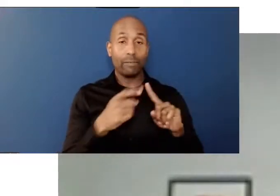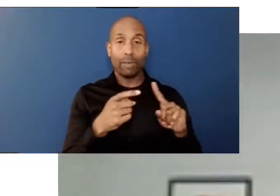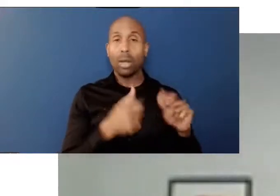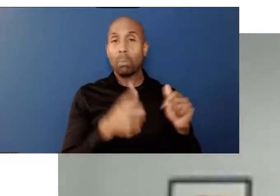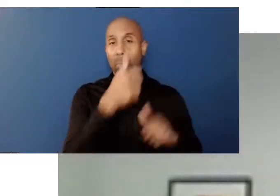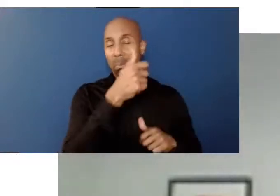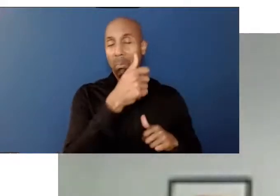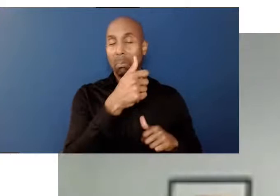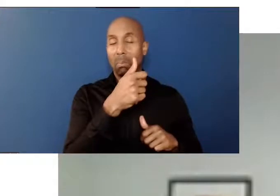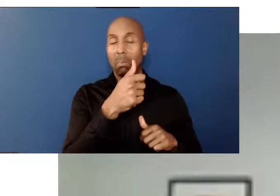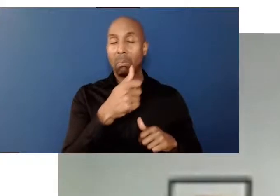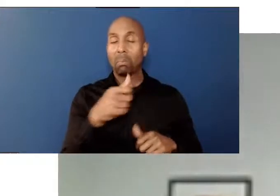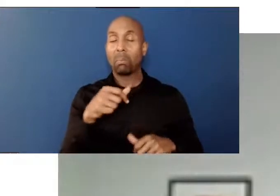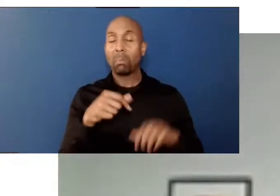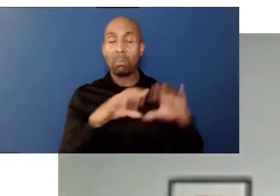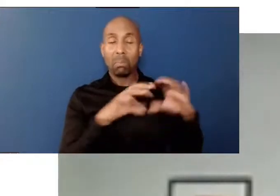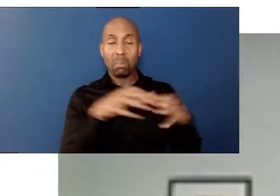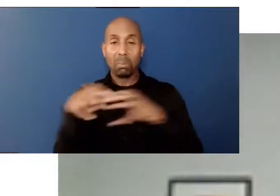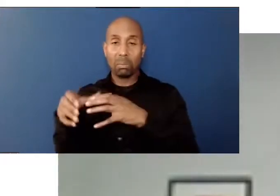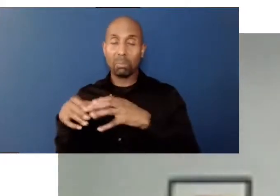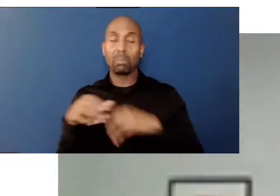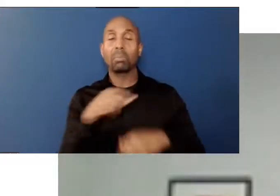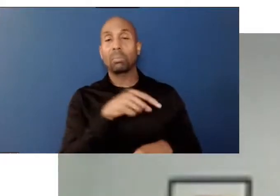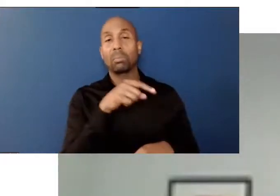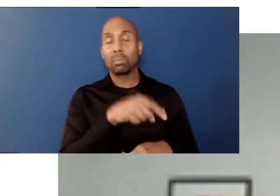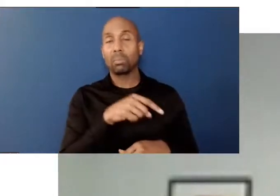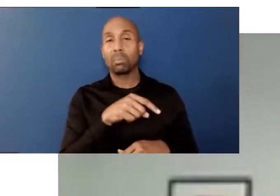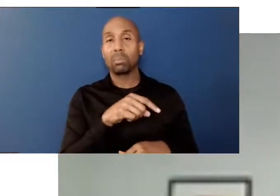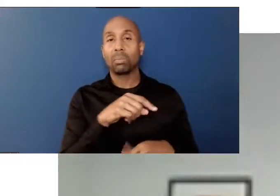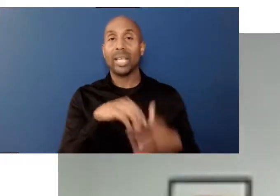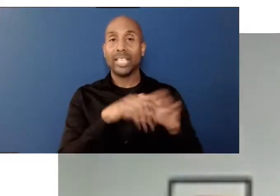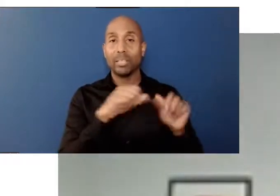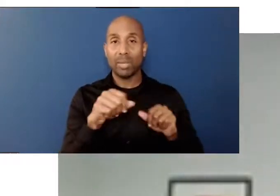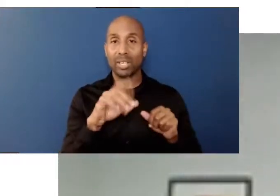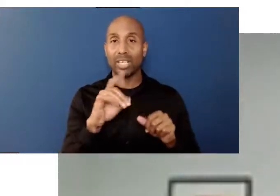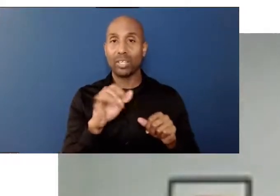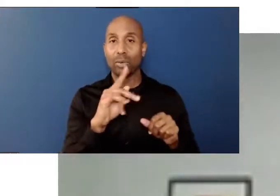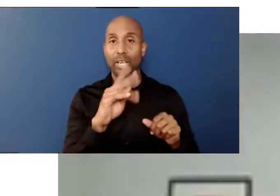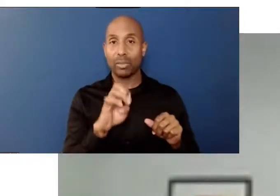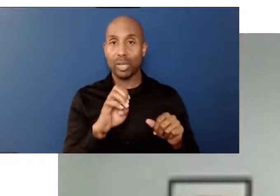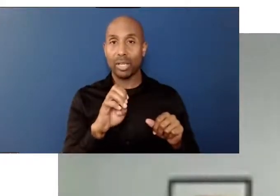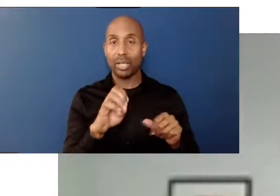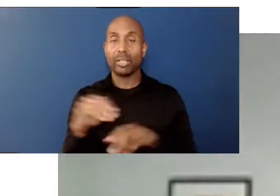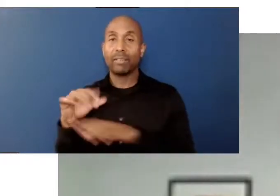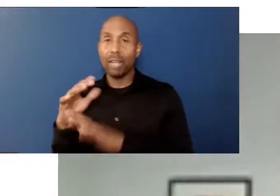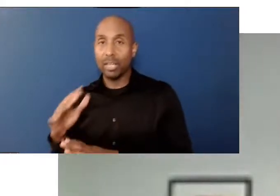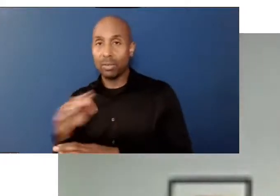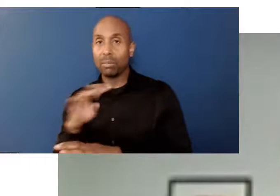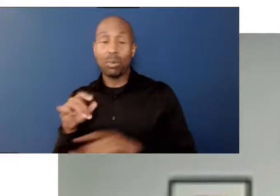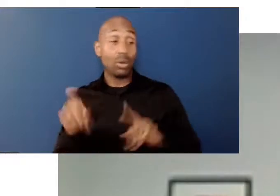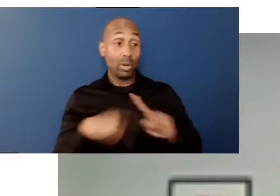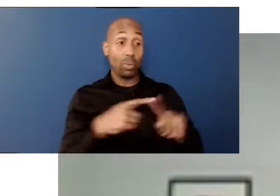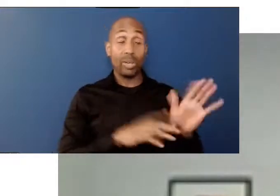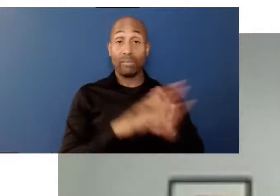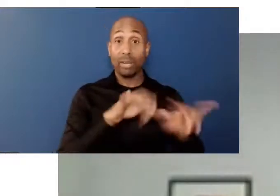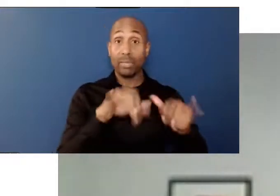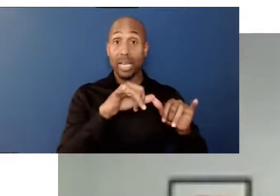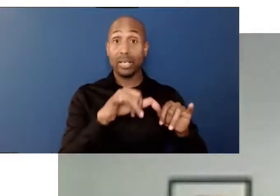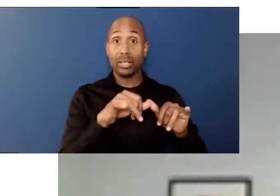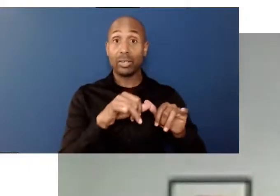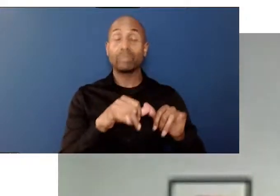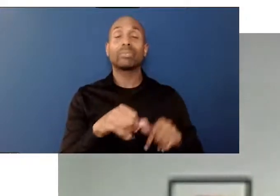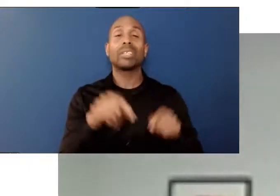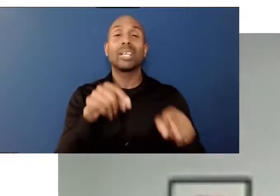work. And so the Accessibility Directorate, we work closely with these prescribed public sector bodies